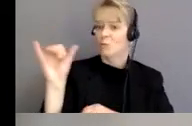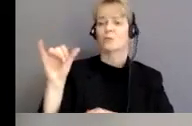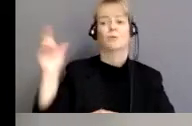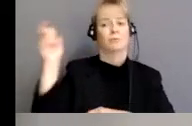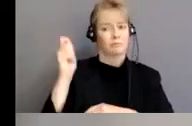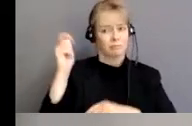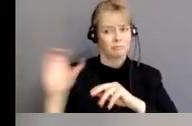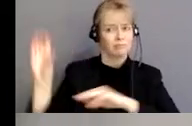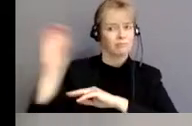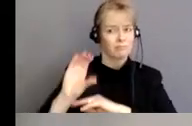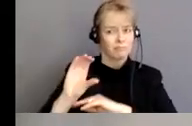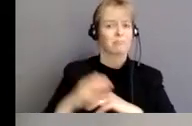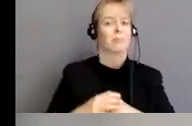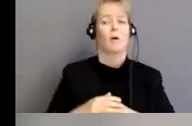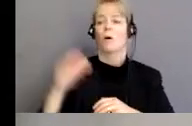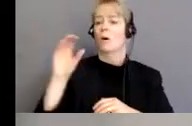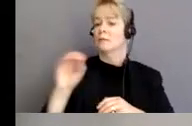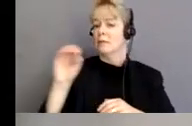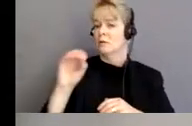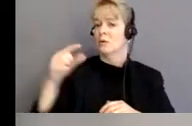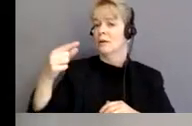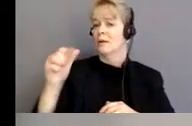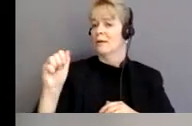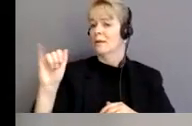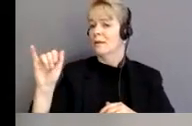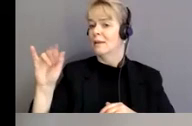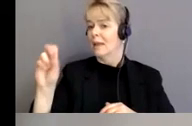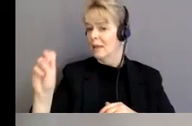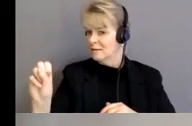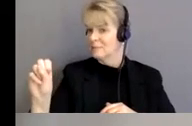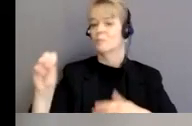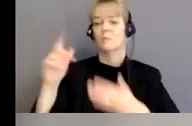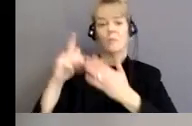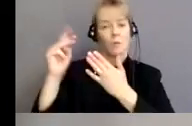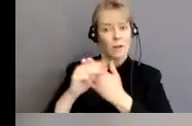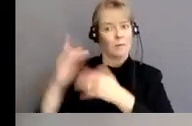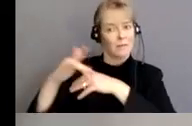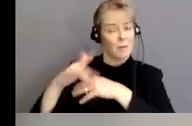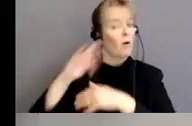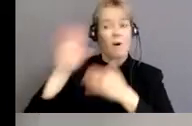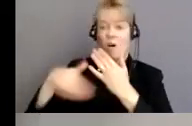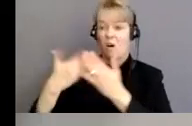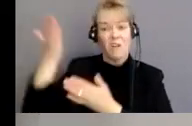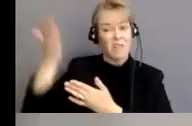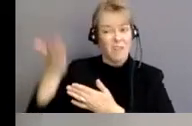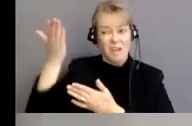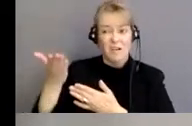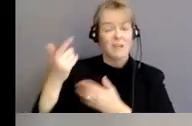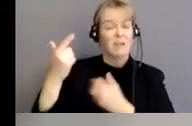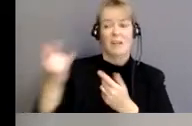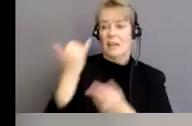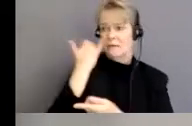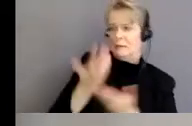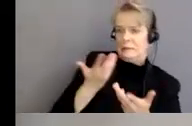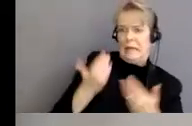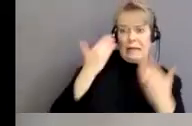There was also the Ontario Gains Program. So all these changes have been put in place. And if you weren't aware of them and you needed to access them and look